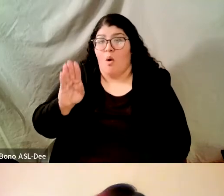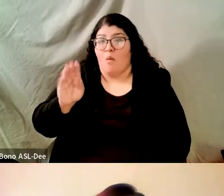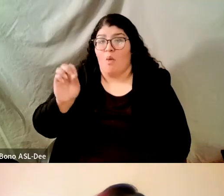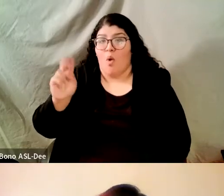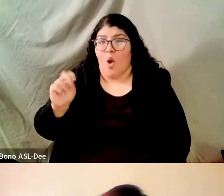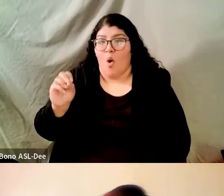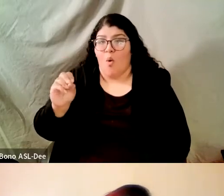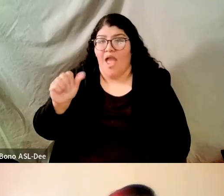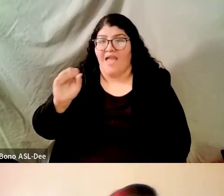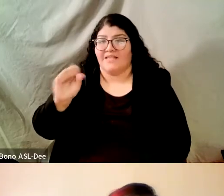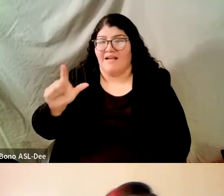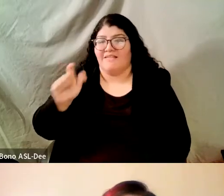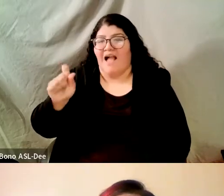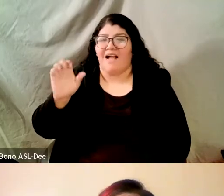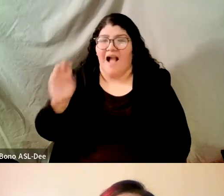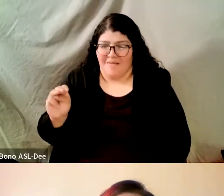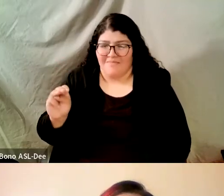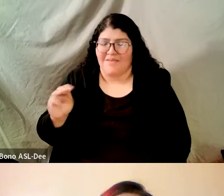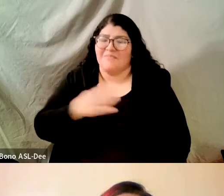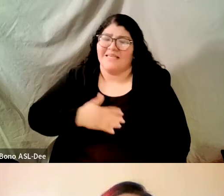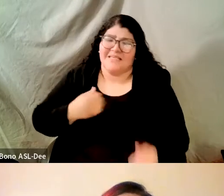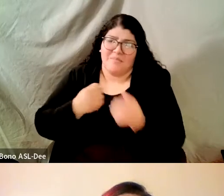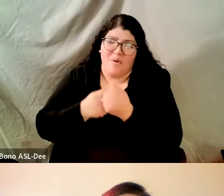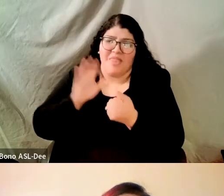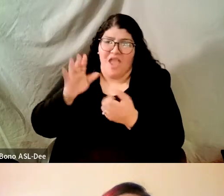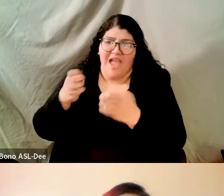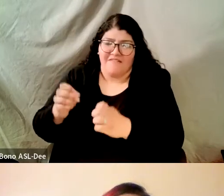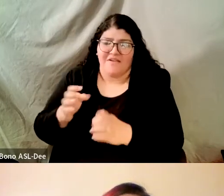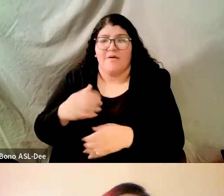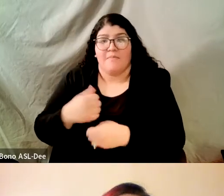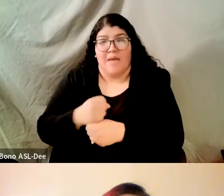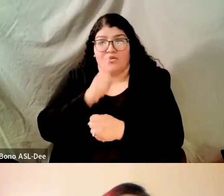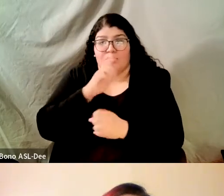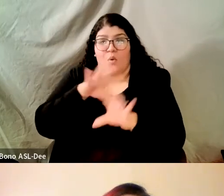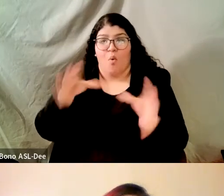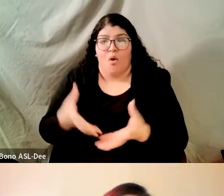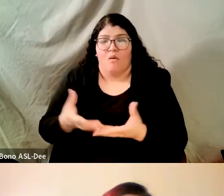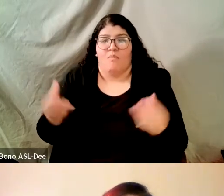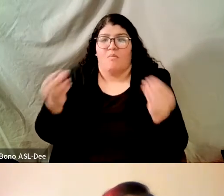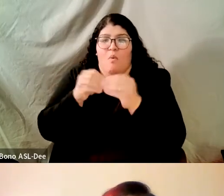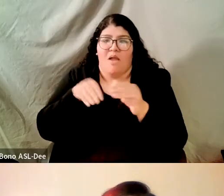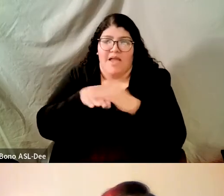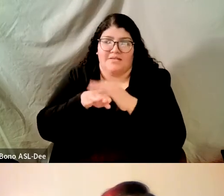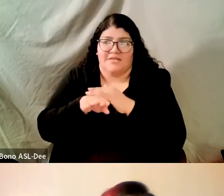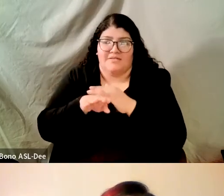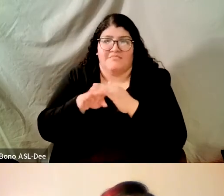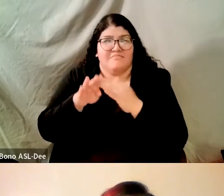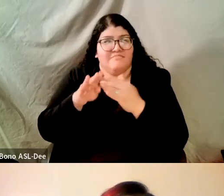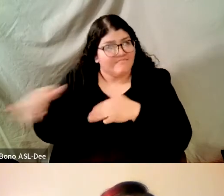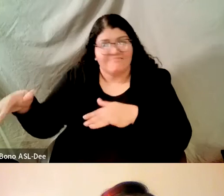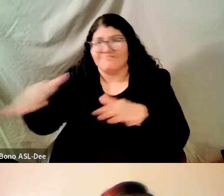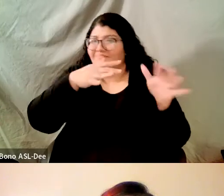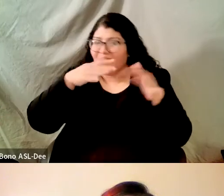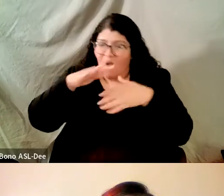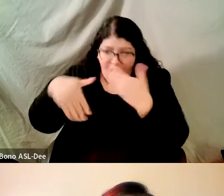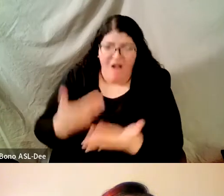probonoasl.com. Please support them and their and all of their efforts to make a more accessible world for everyone. I also want to wish